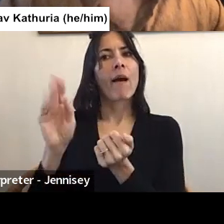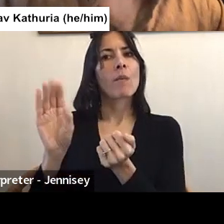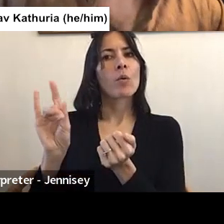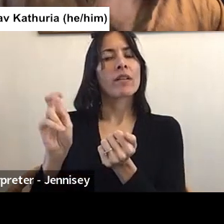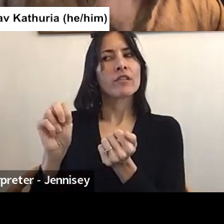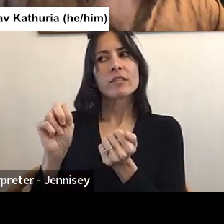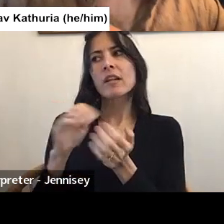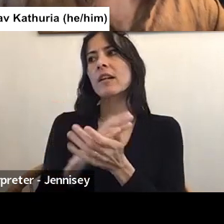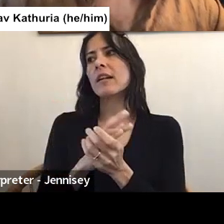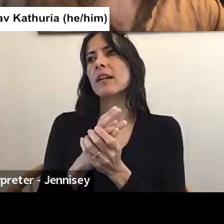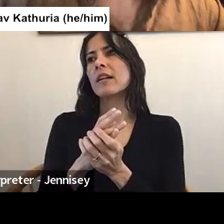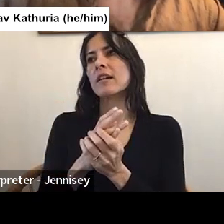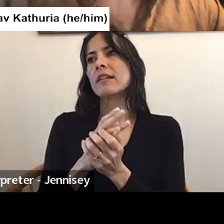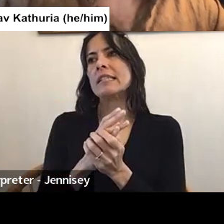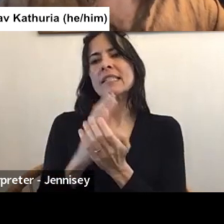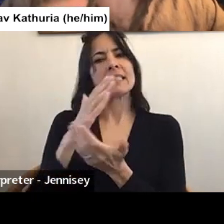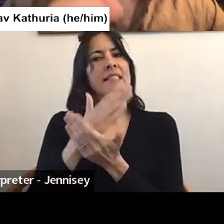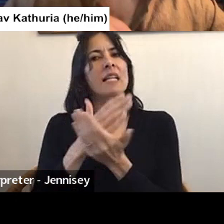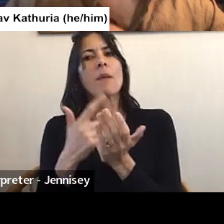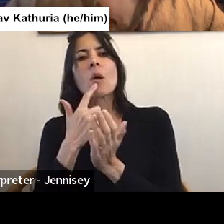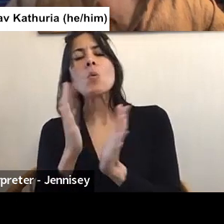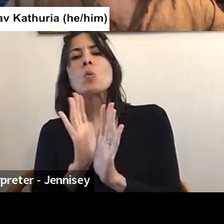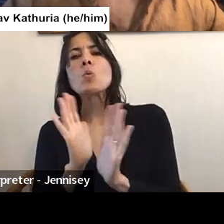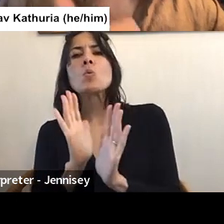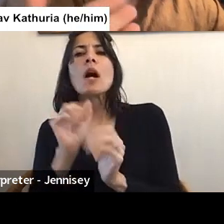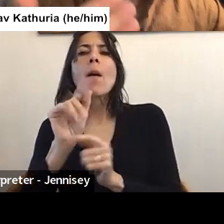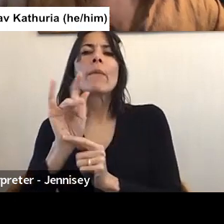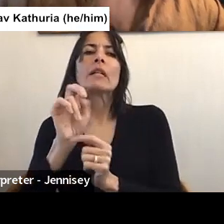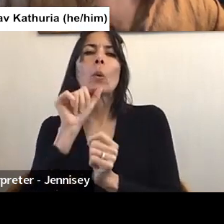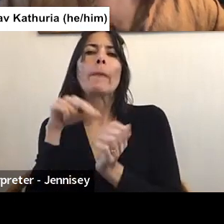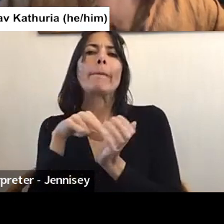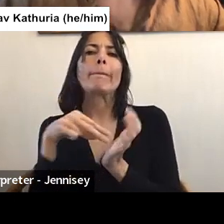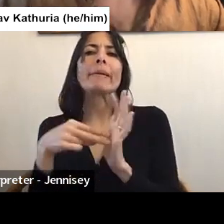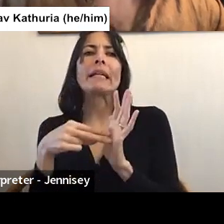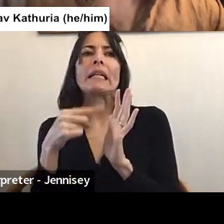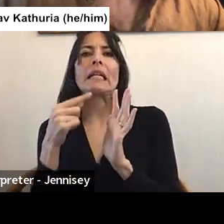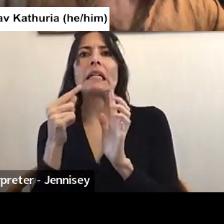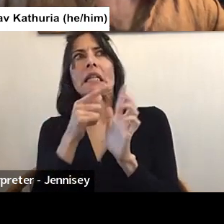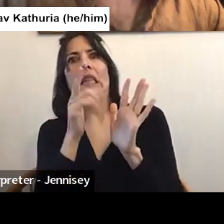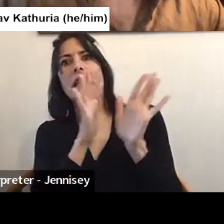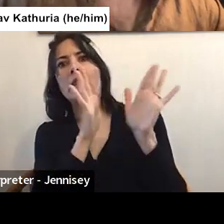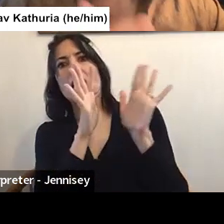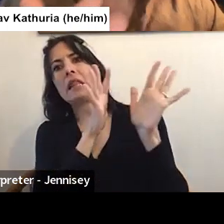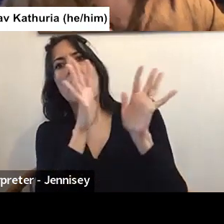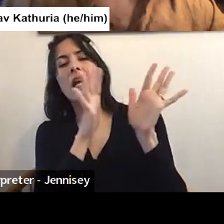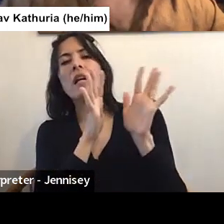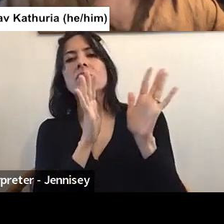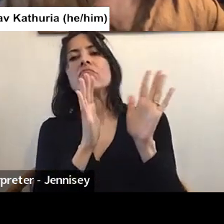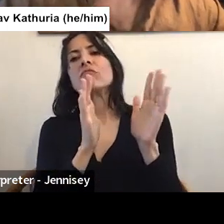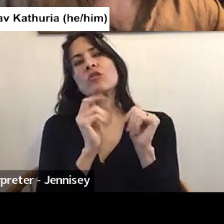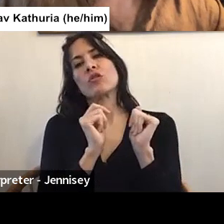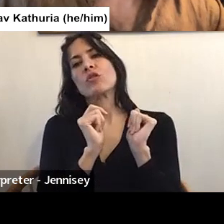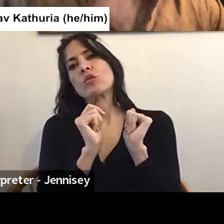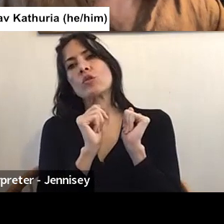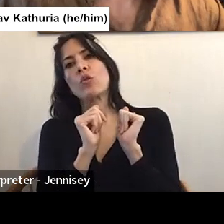really de-radicalize the true meaning of abolition and pare it down, right, to its most visible forms of oppression, aka the institutions